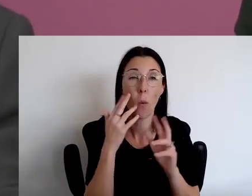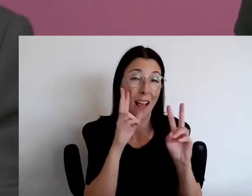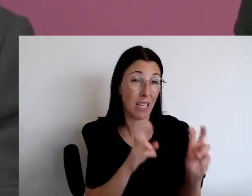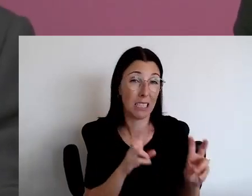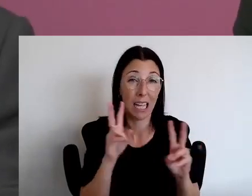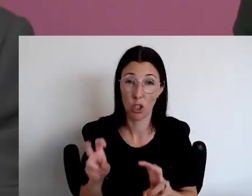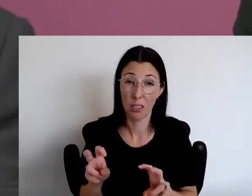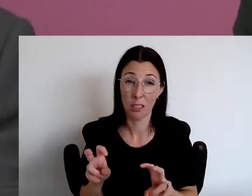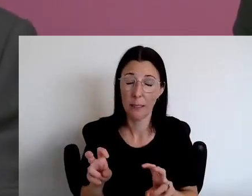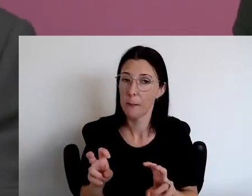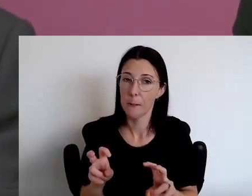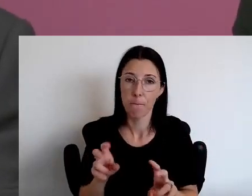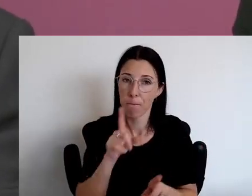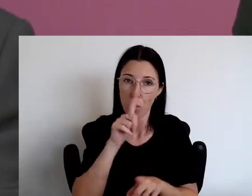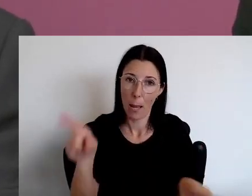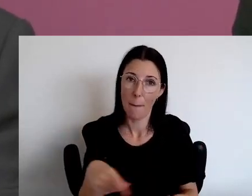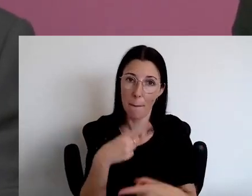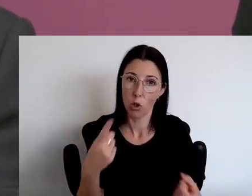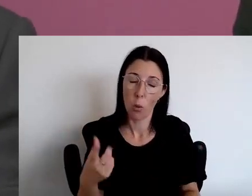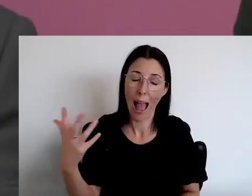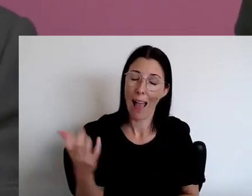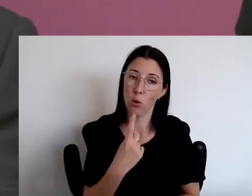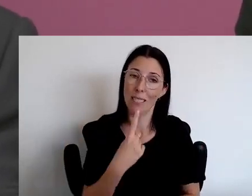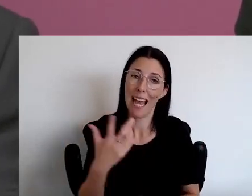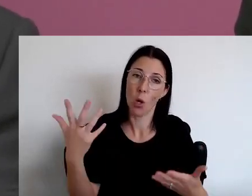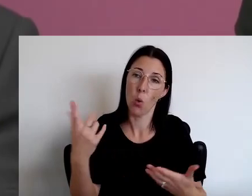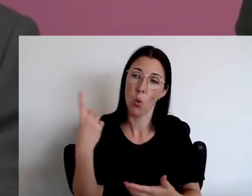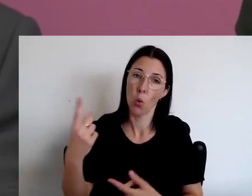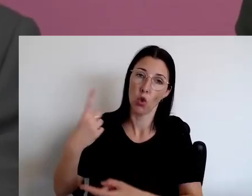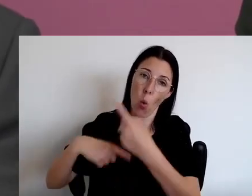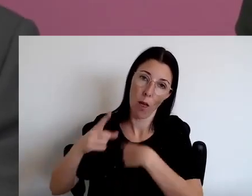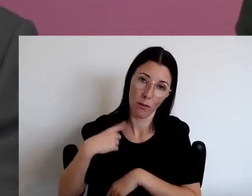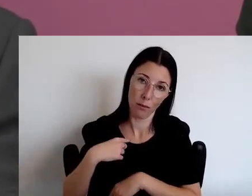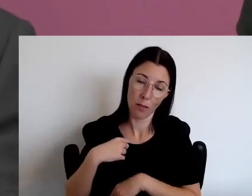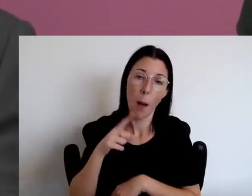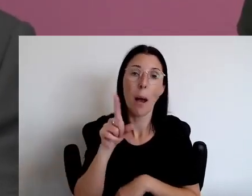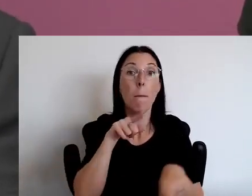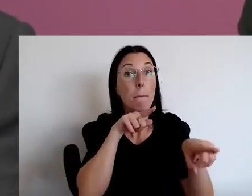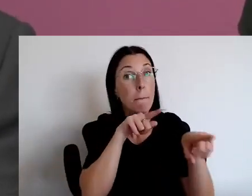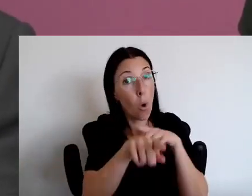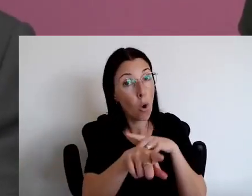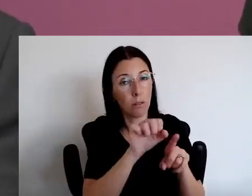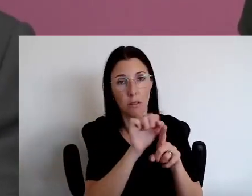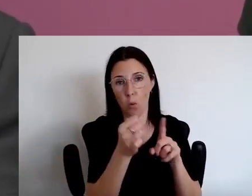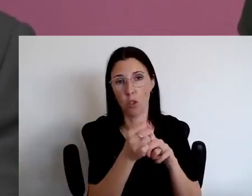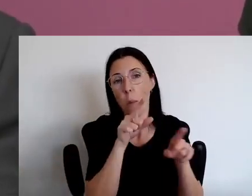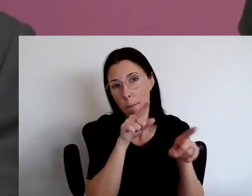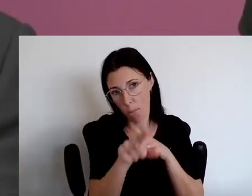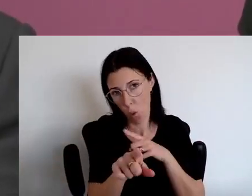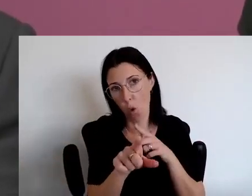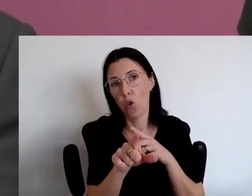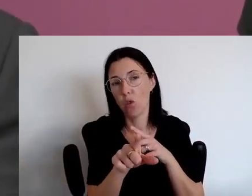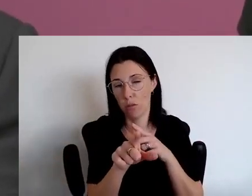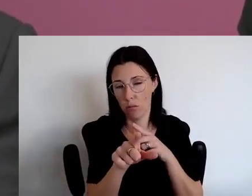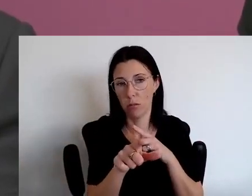is impossible to not disclose where the material come from. But in the bulk of the cases, as I said, it is possible